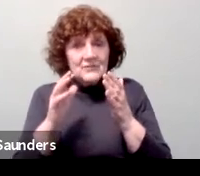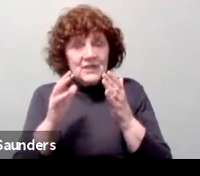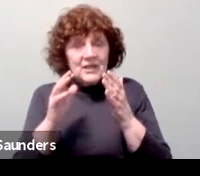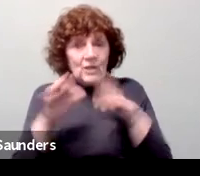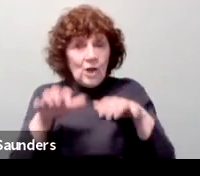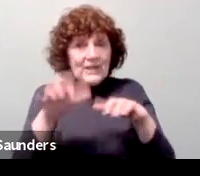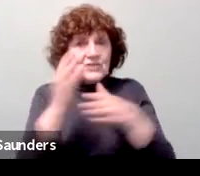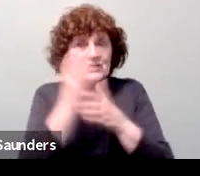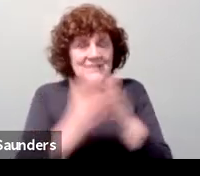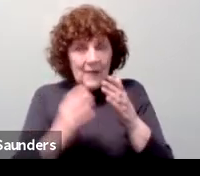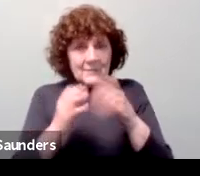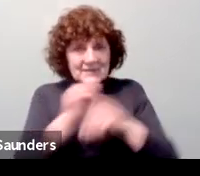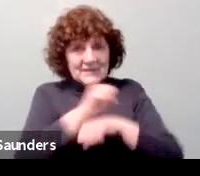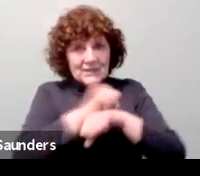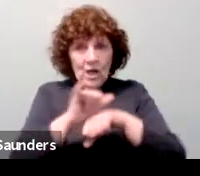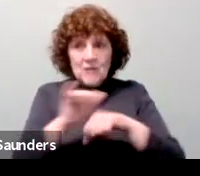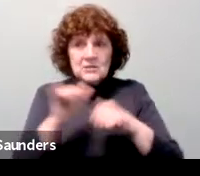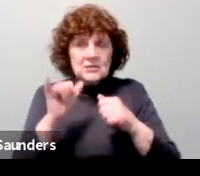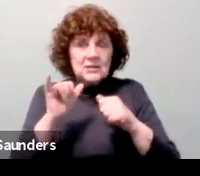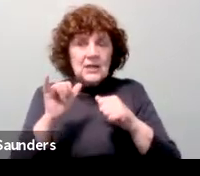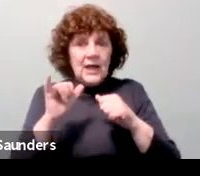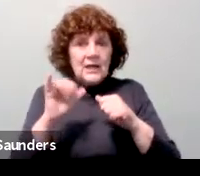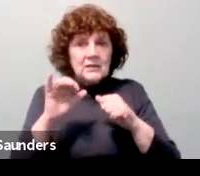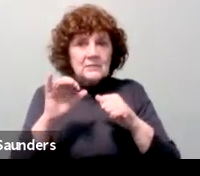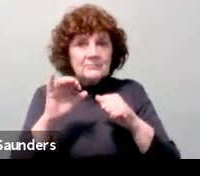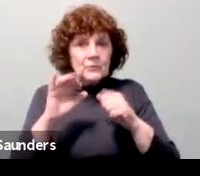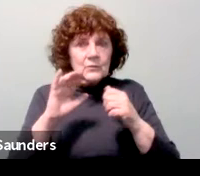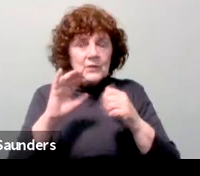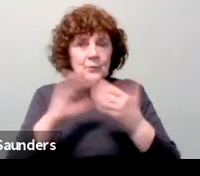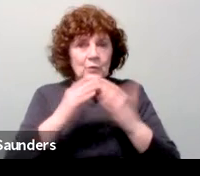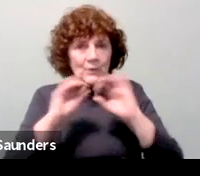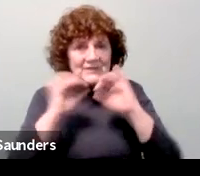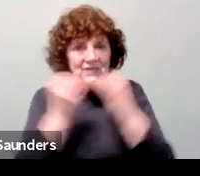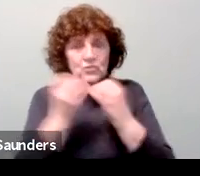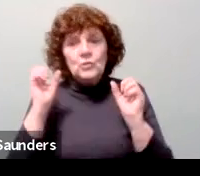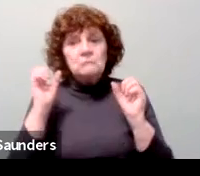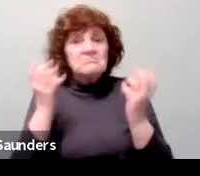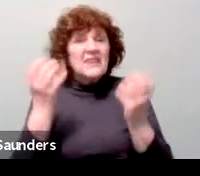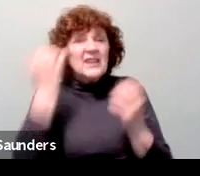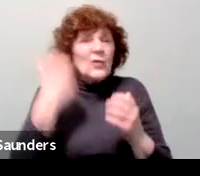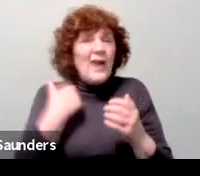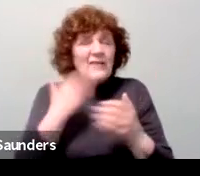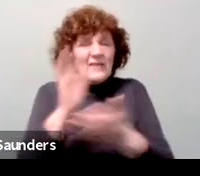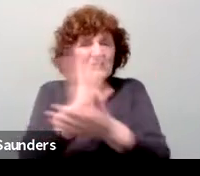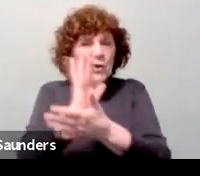work on. Caption your videos so that those who, the roughly